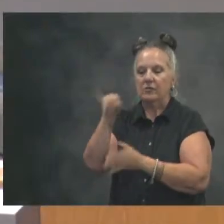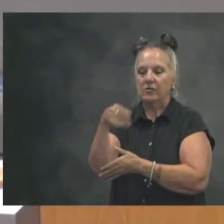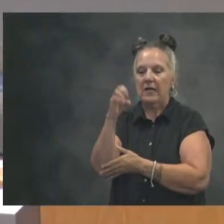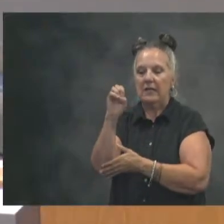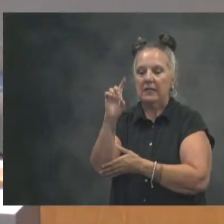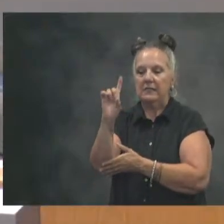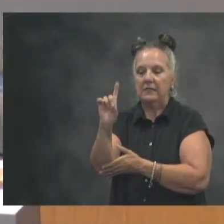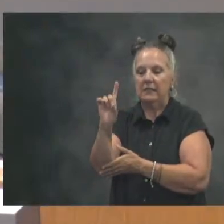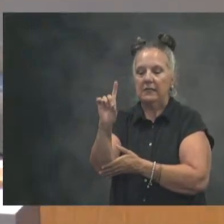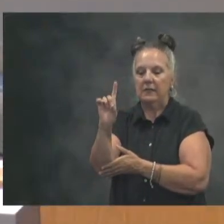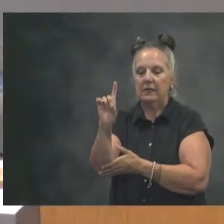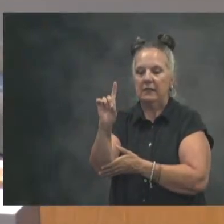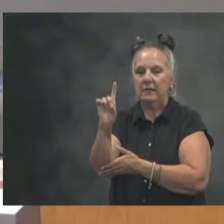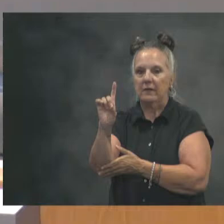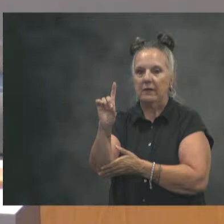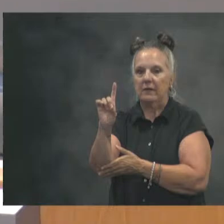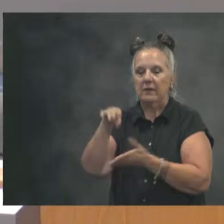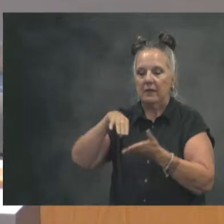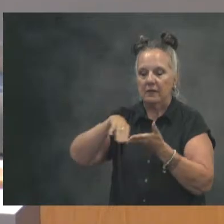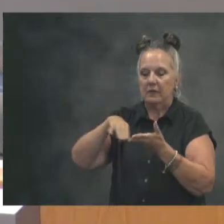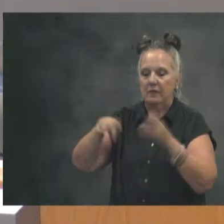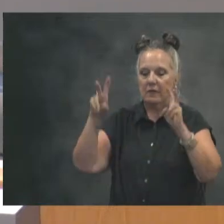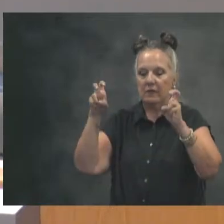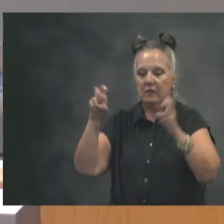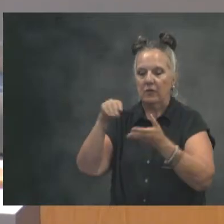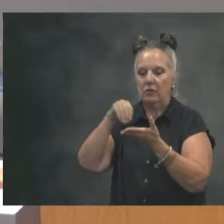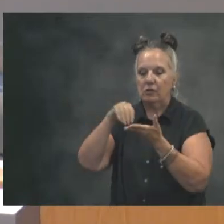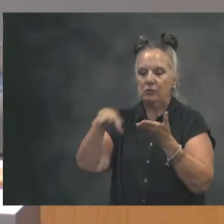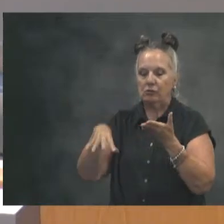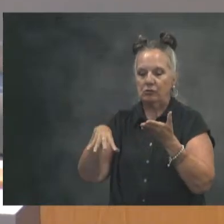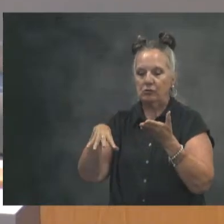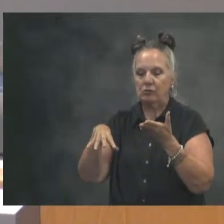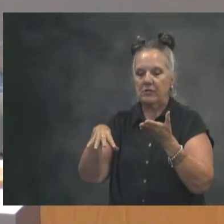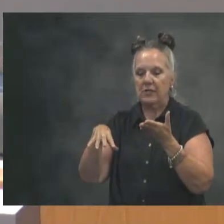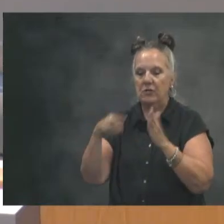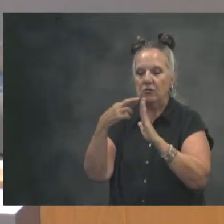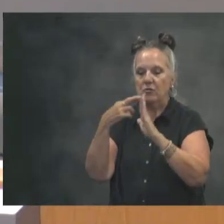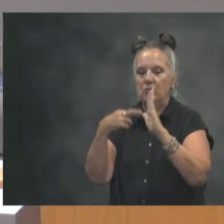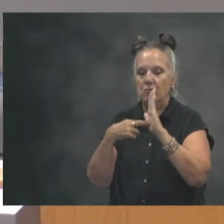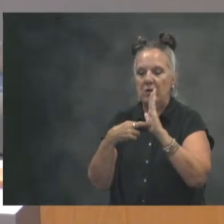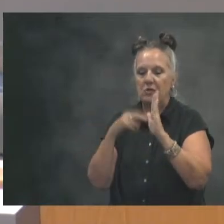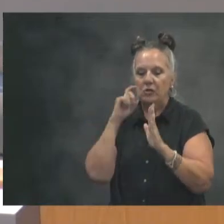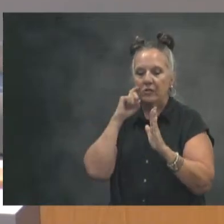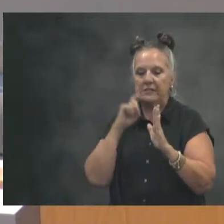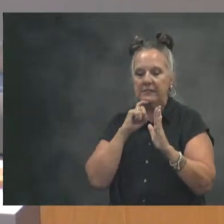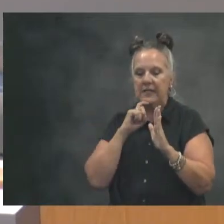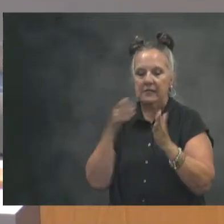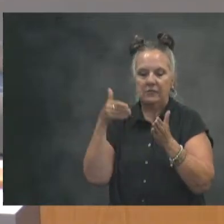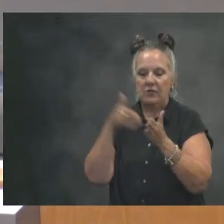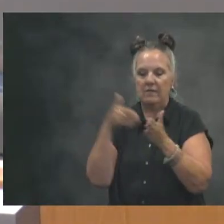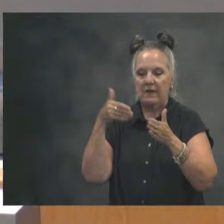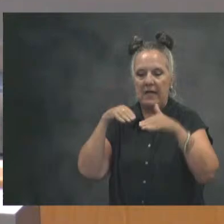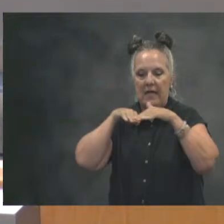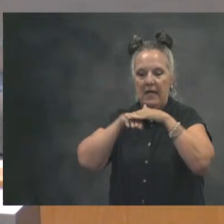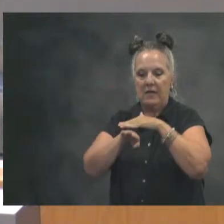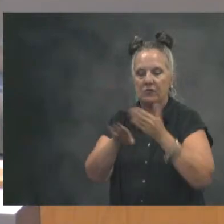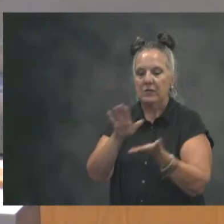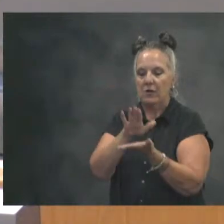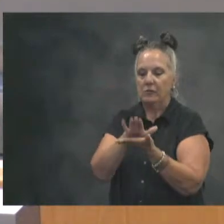JED, entitled Student Registered Sex Offenders, Entry on School